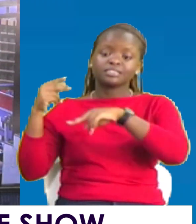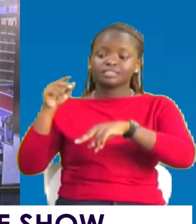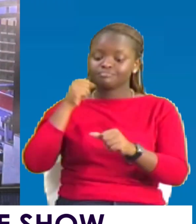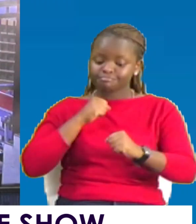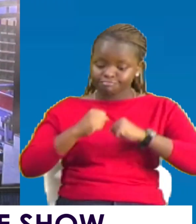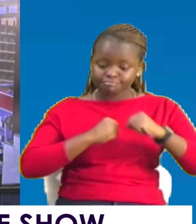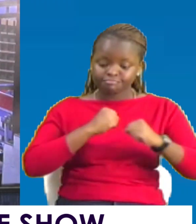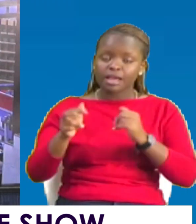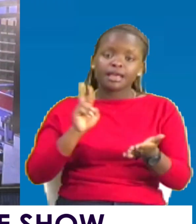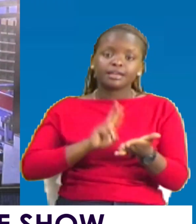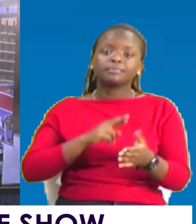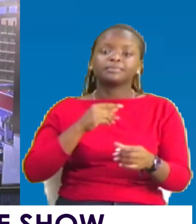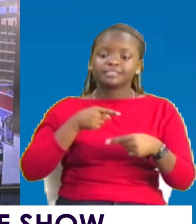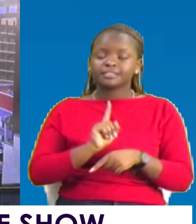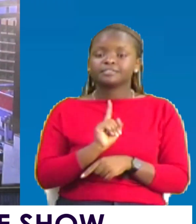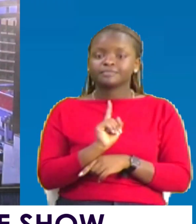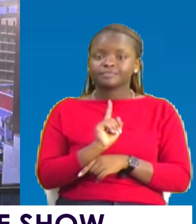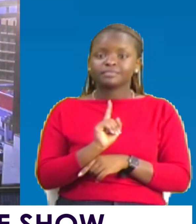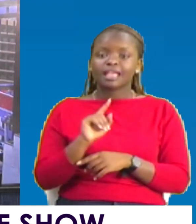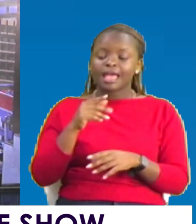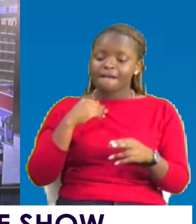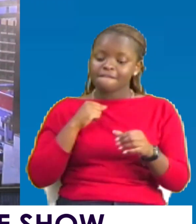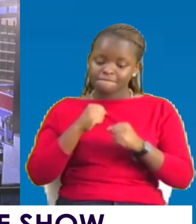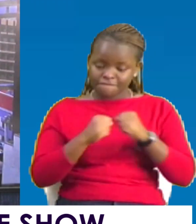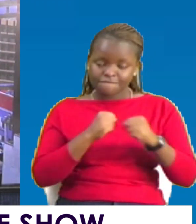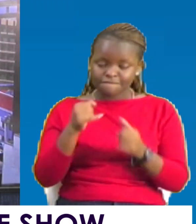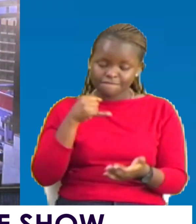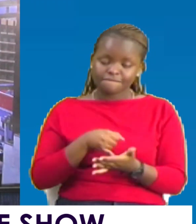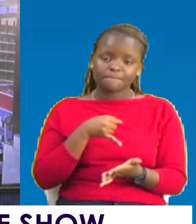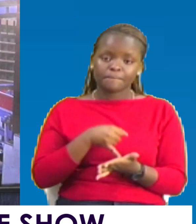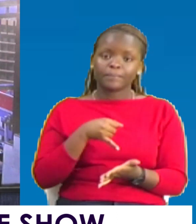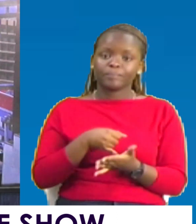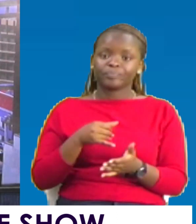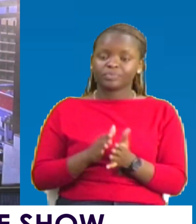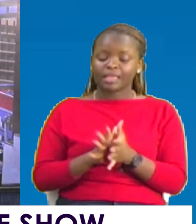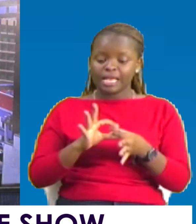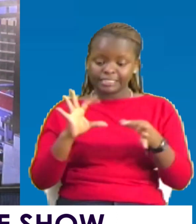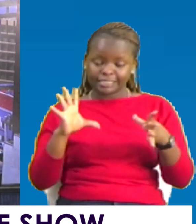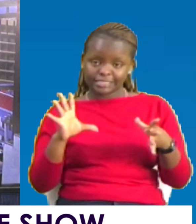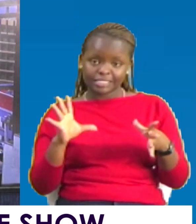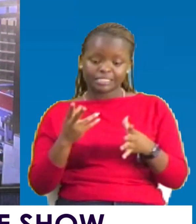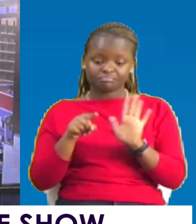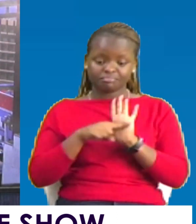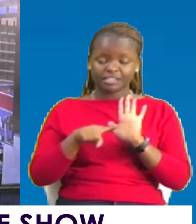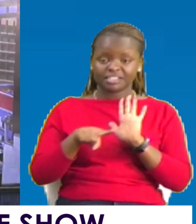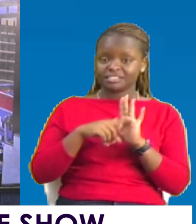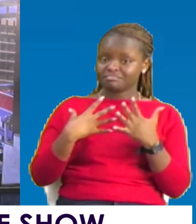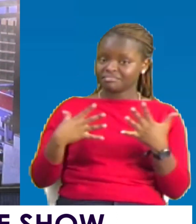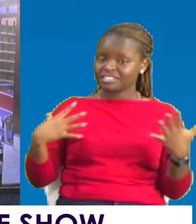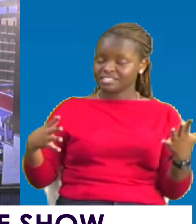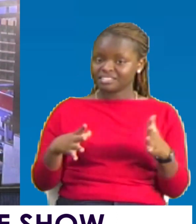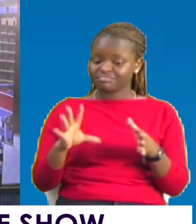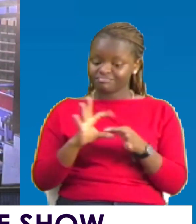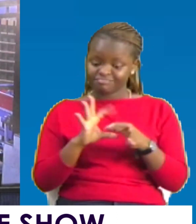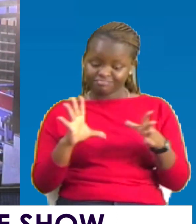itself. Fight it hard. Fight it. It is in hard work. Disconnect yourself from negativity.